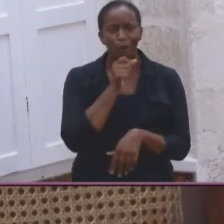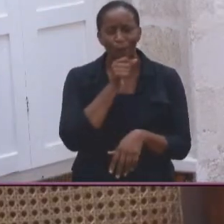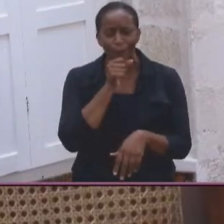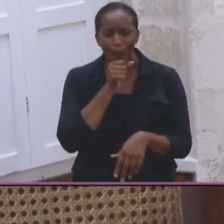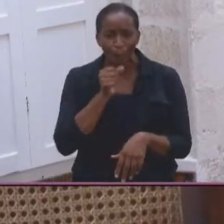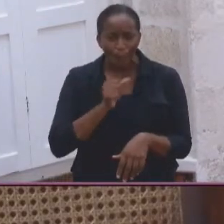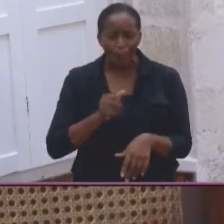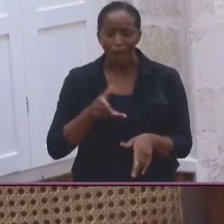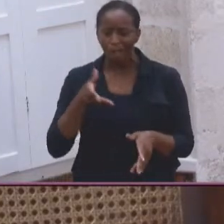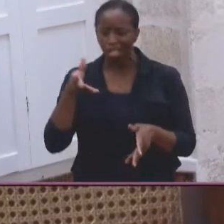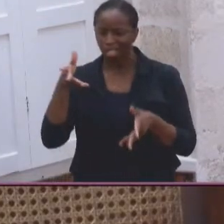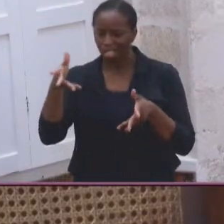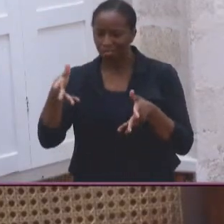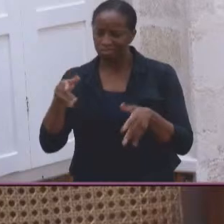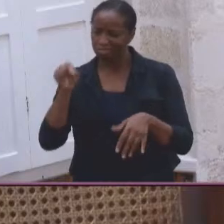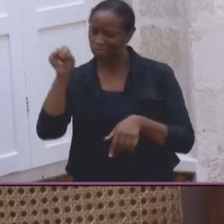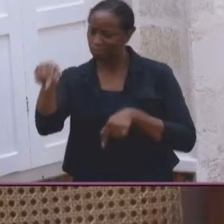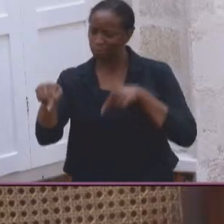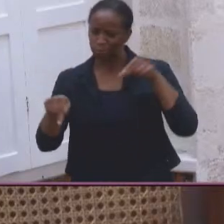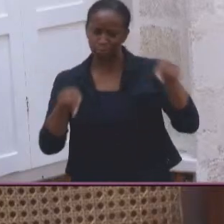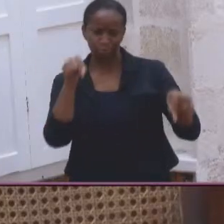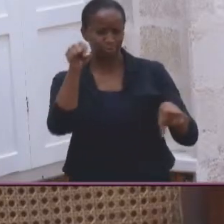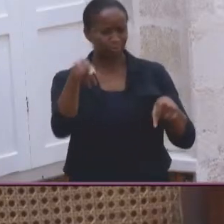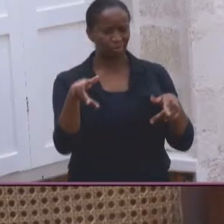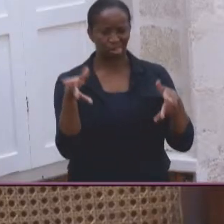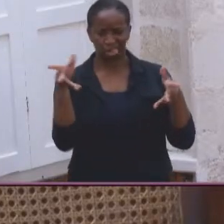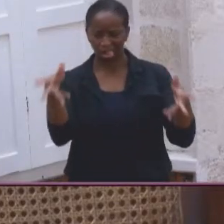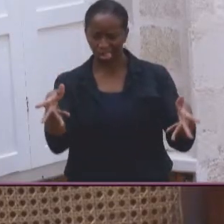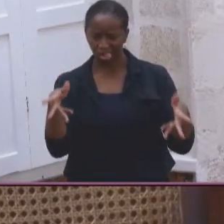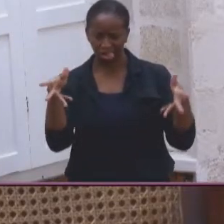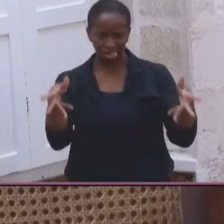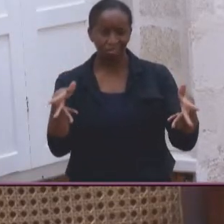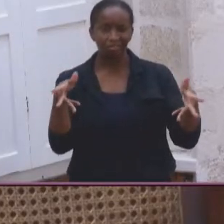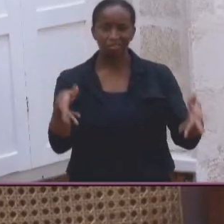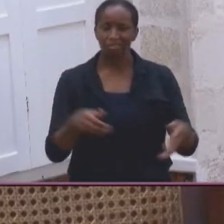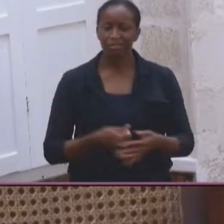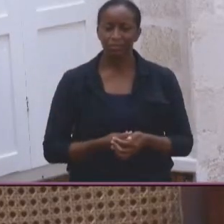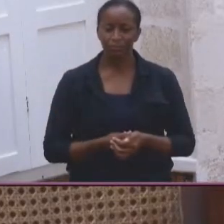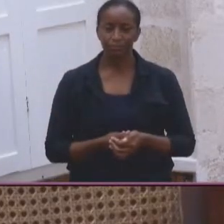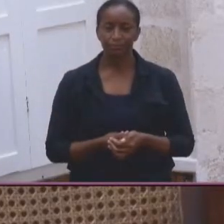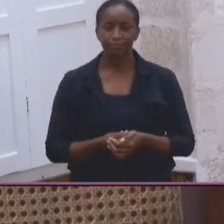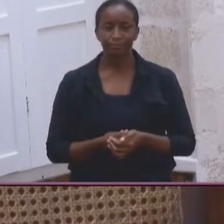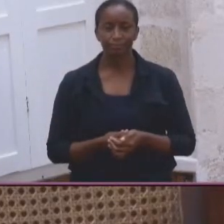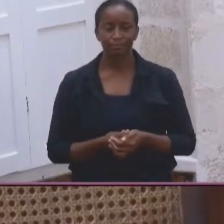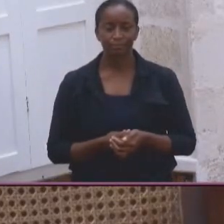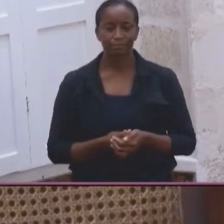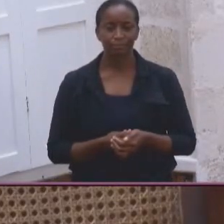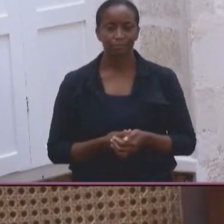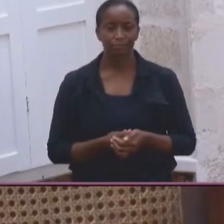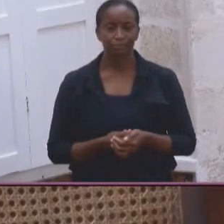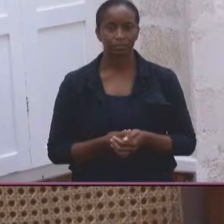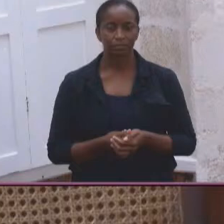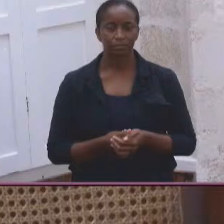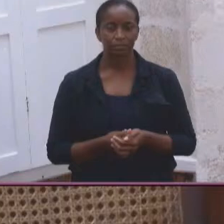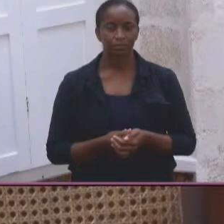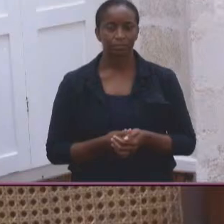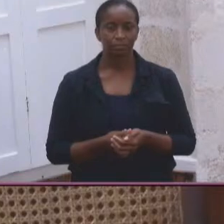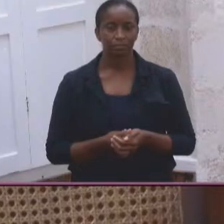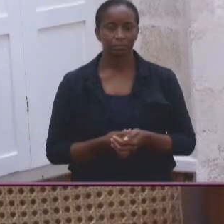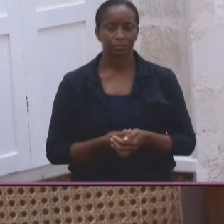legislation that we could have addressed it. And what I would like to suggest is that, because those derelict vehicles, all of